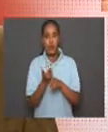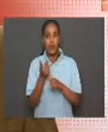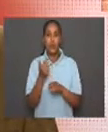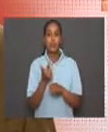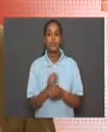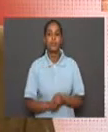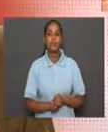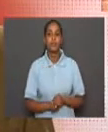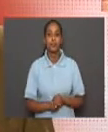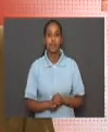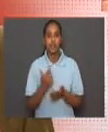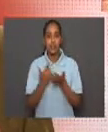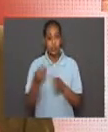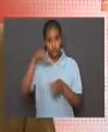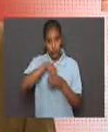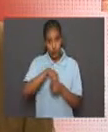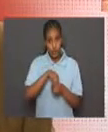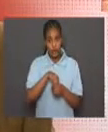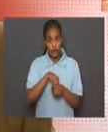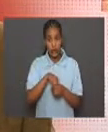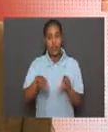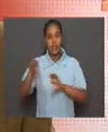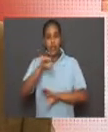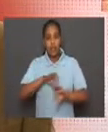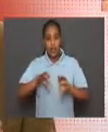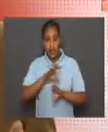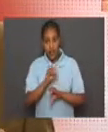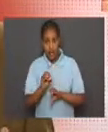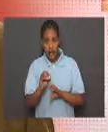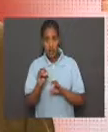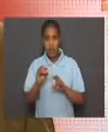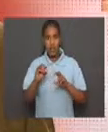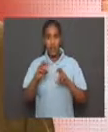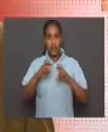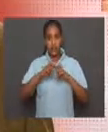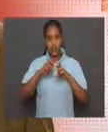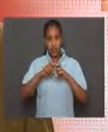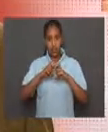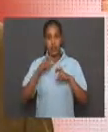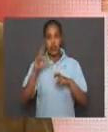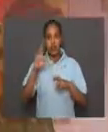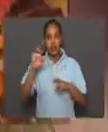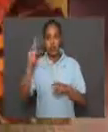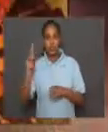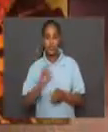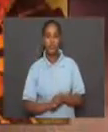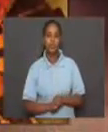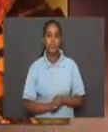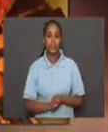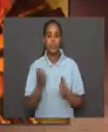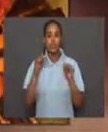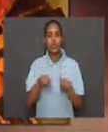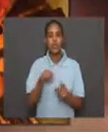it. These include chemical and electrolytic reduction.